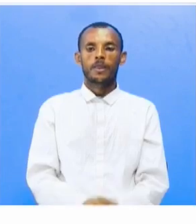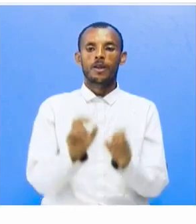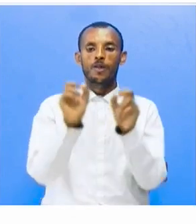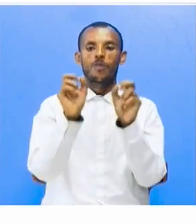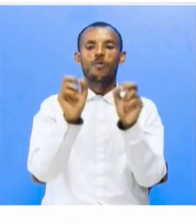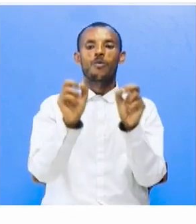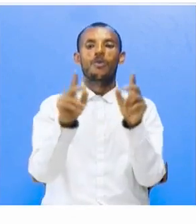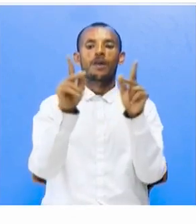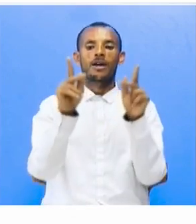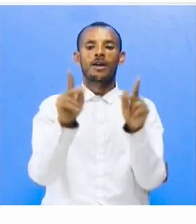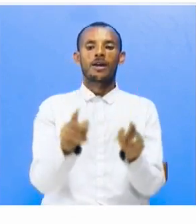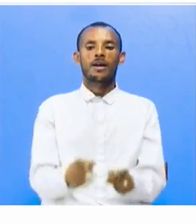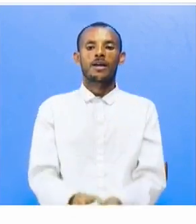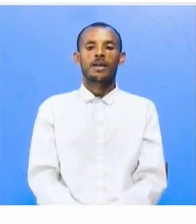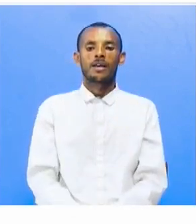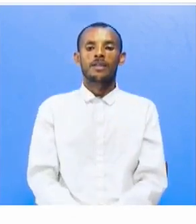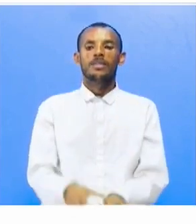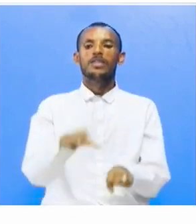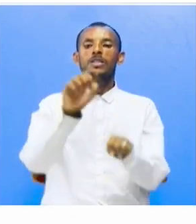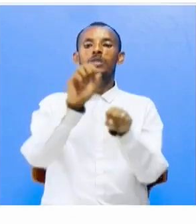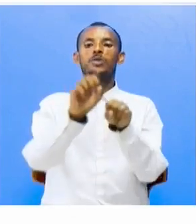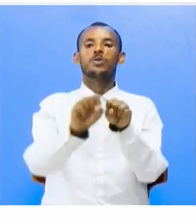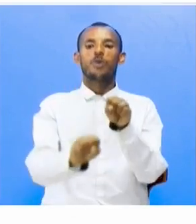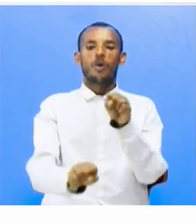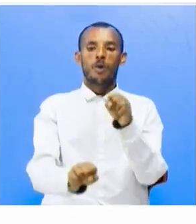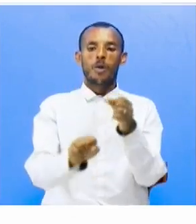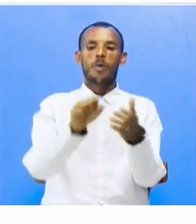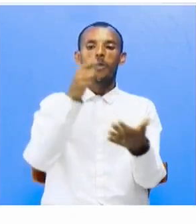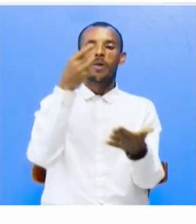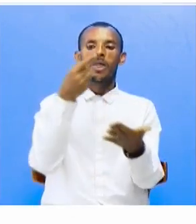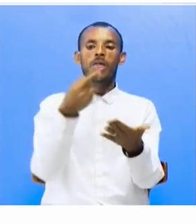Okay. So here,